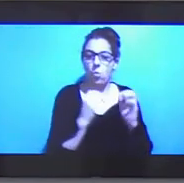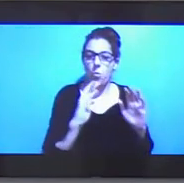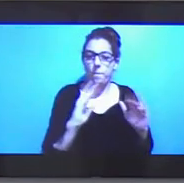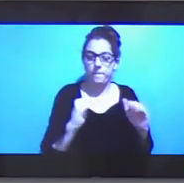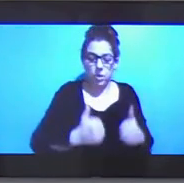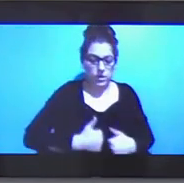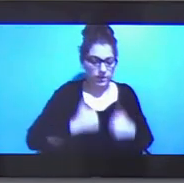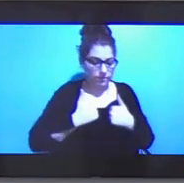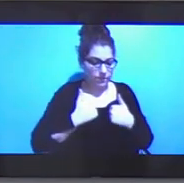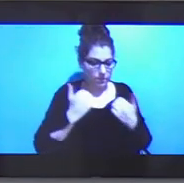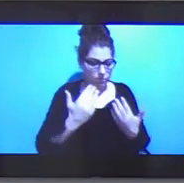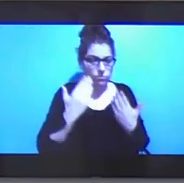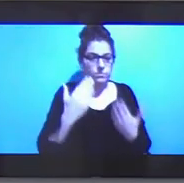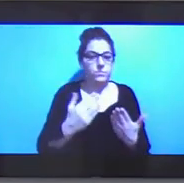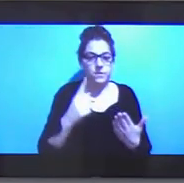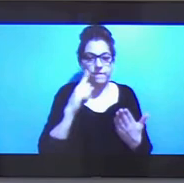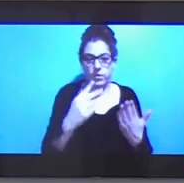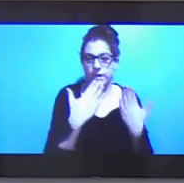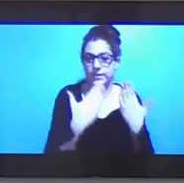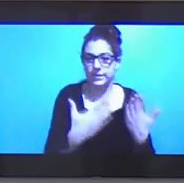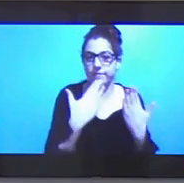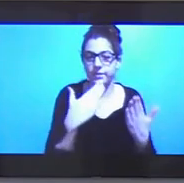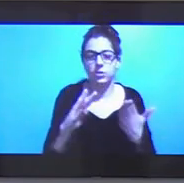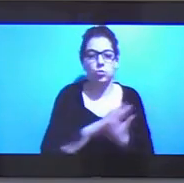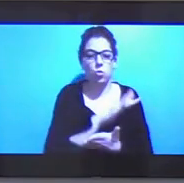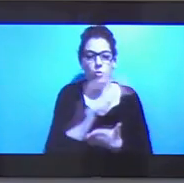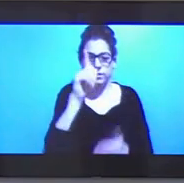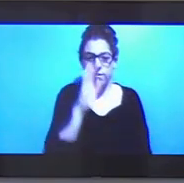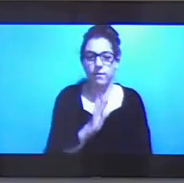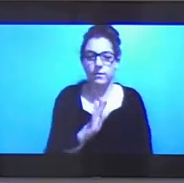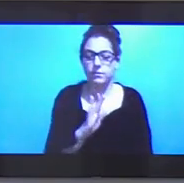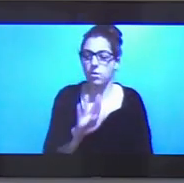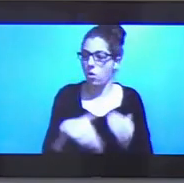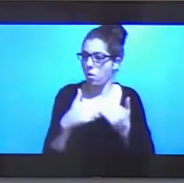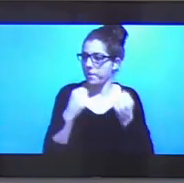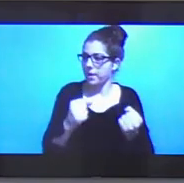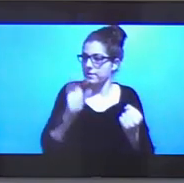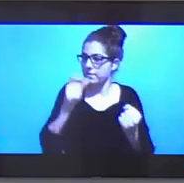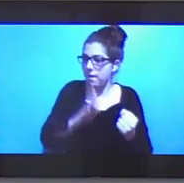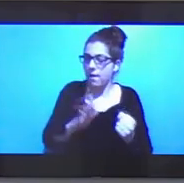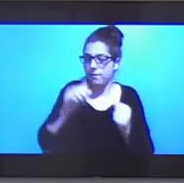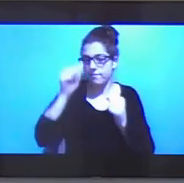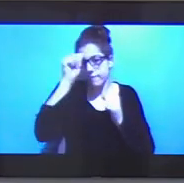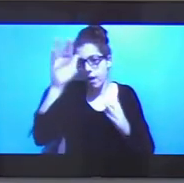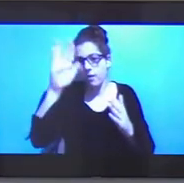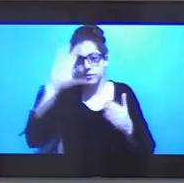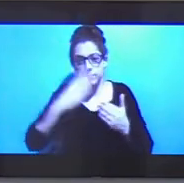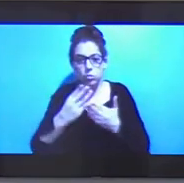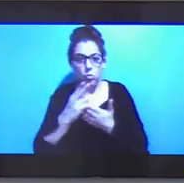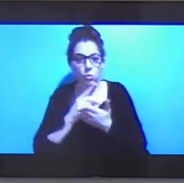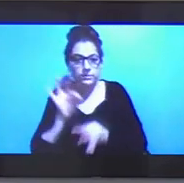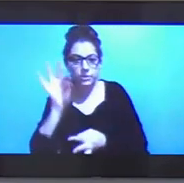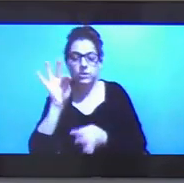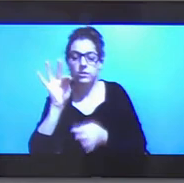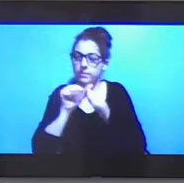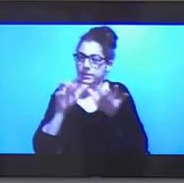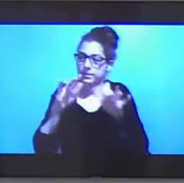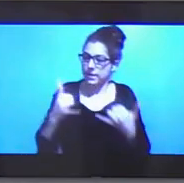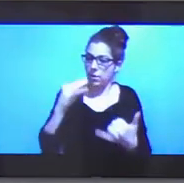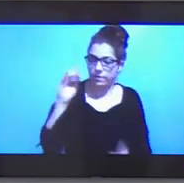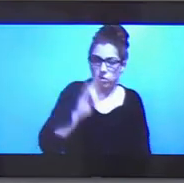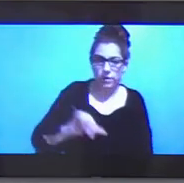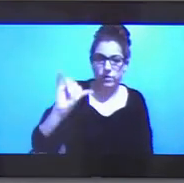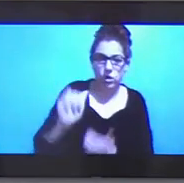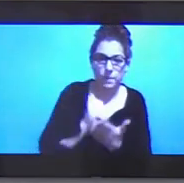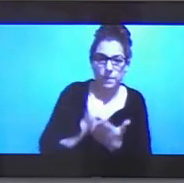for thanksgiving. And give glory to God. Almighty God, Father, Son, and Holy Spirit, bless you now and forever. Amen.